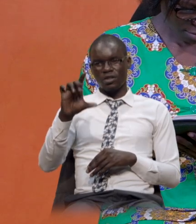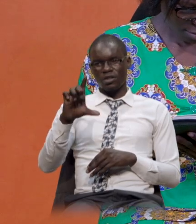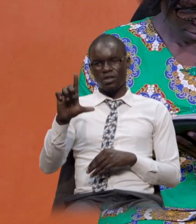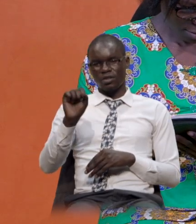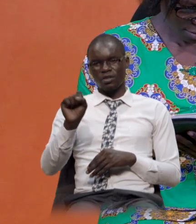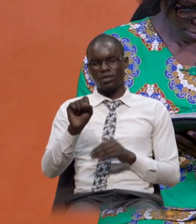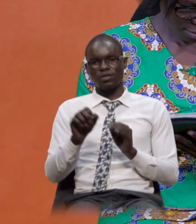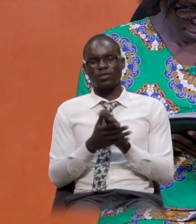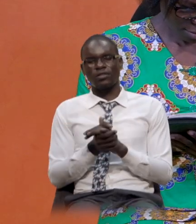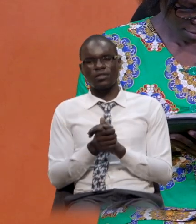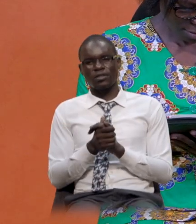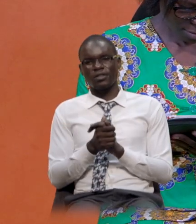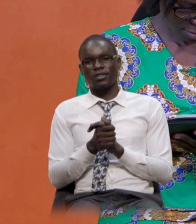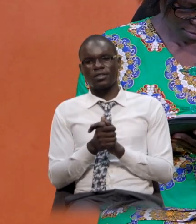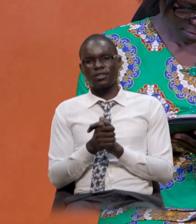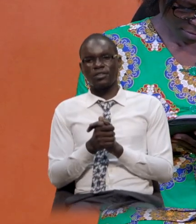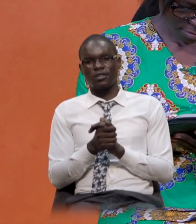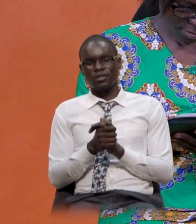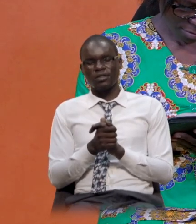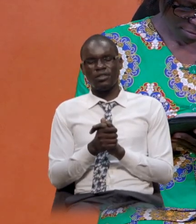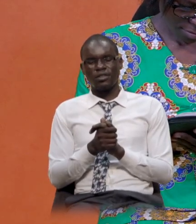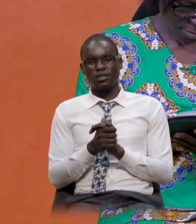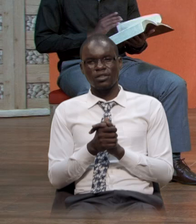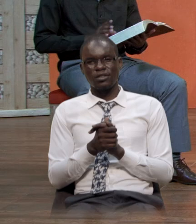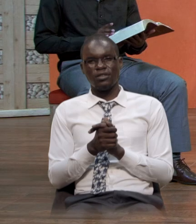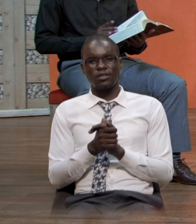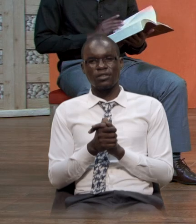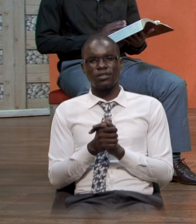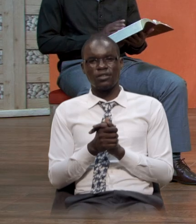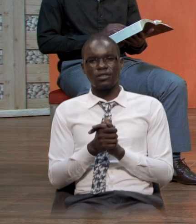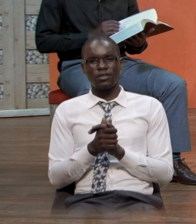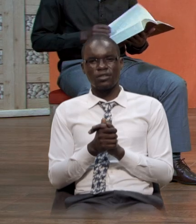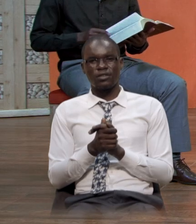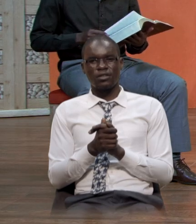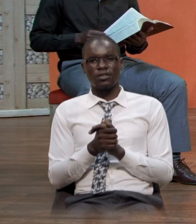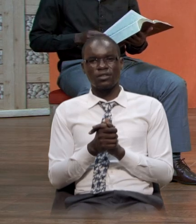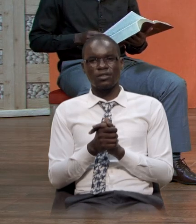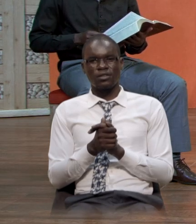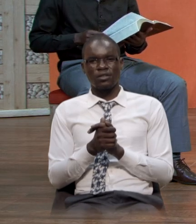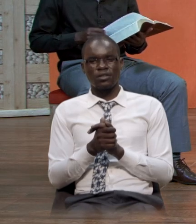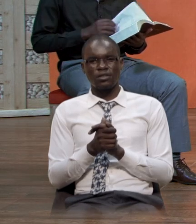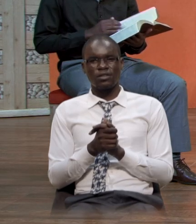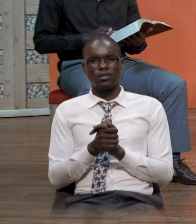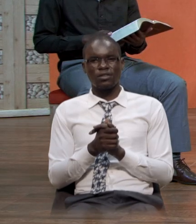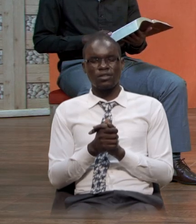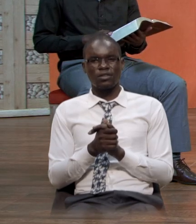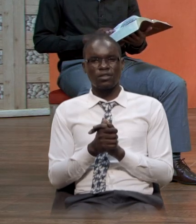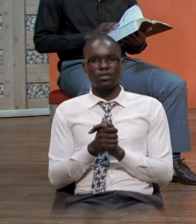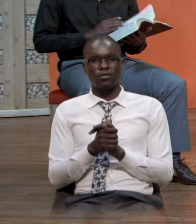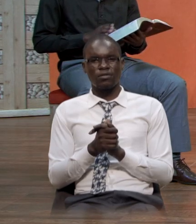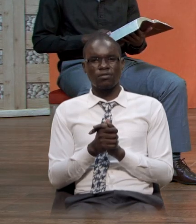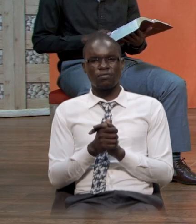Even if I open, I can't switch it. The first name starts with Goliath. Somebody called Goliath. This is Goliath. Or